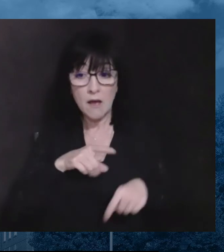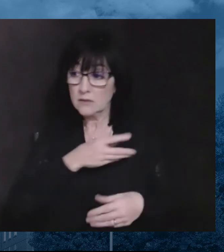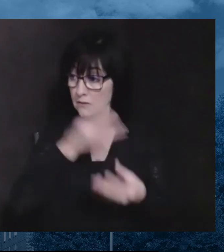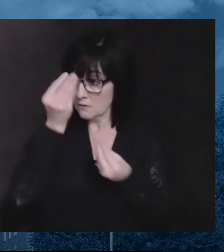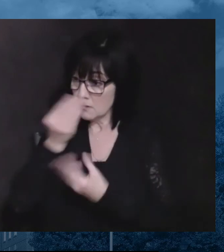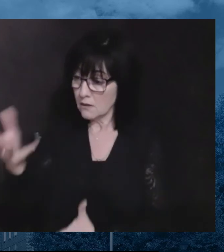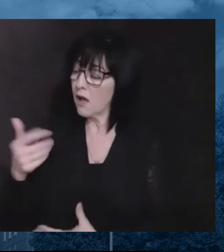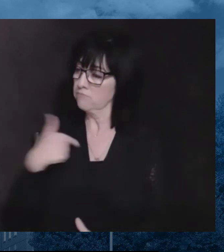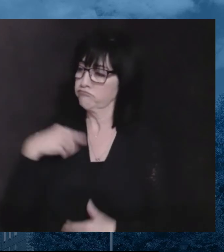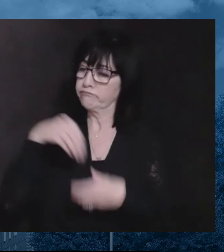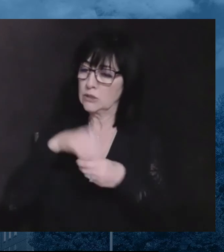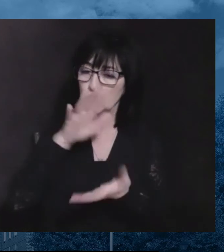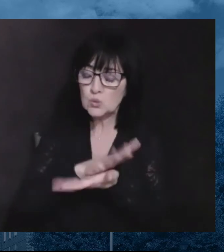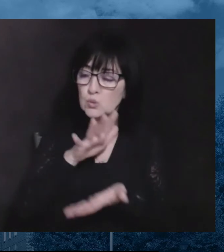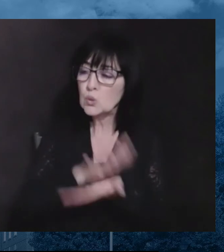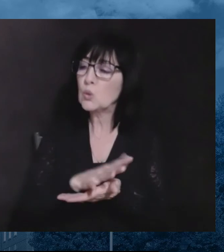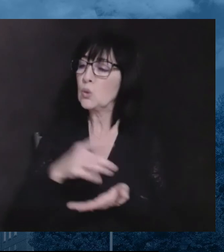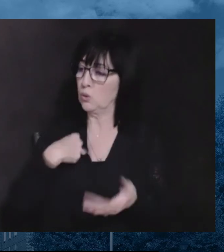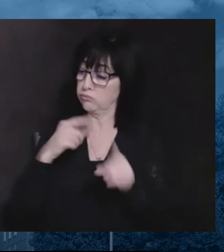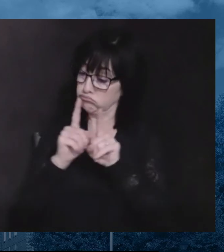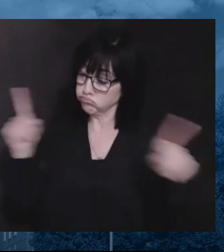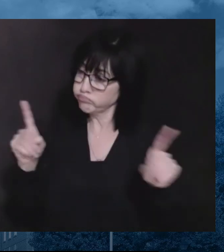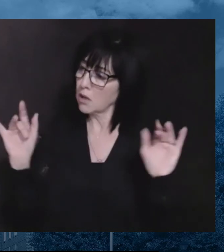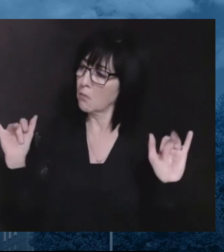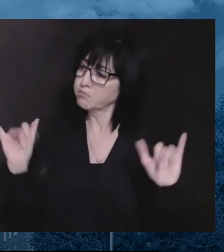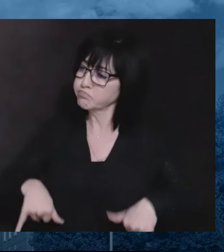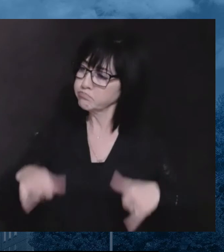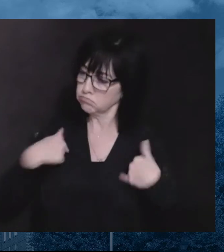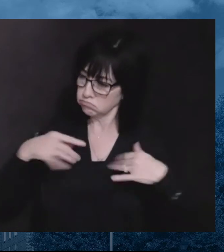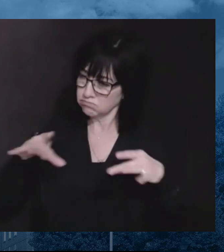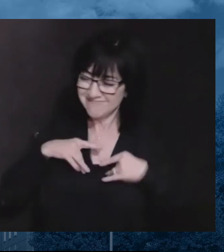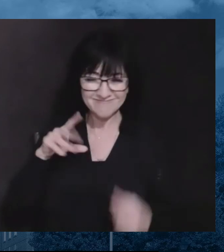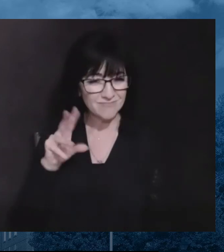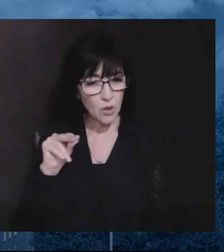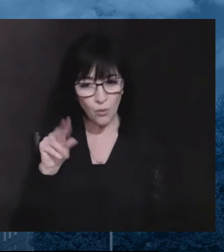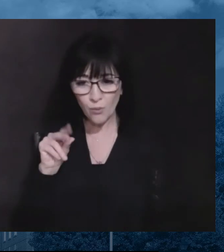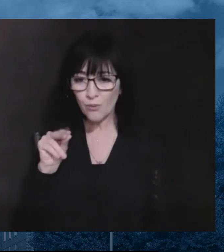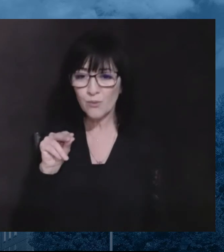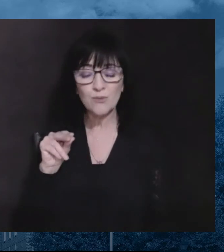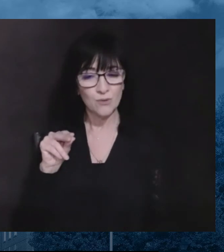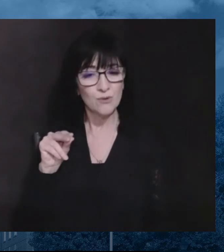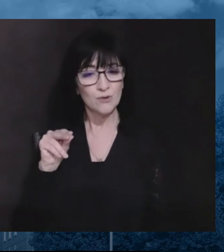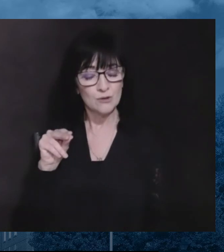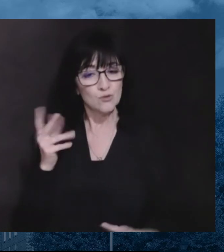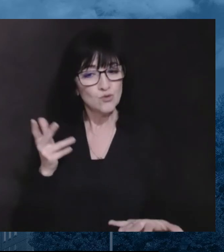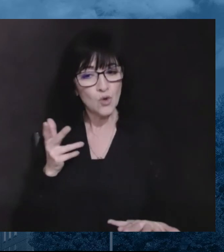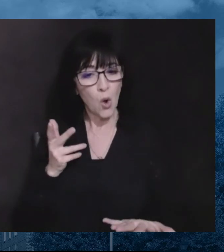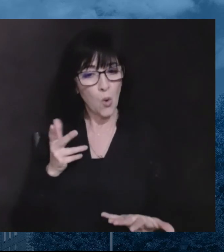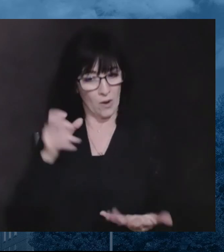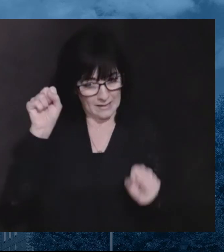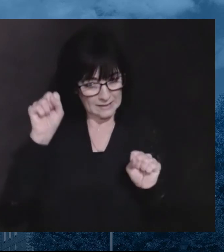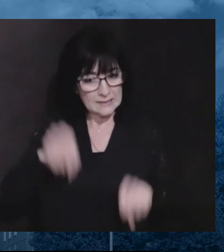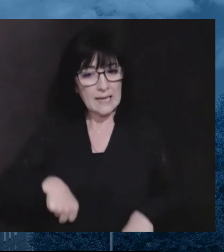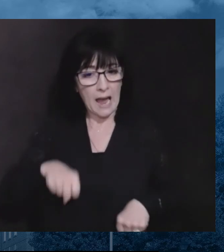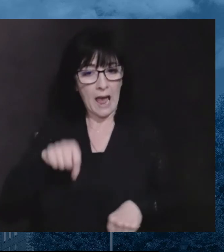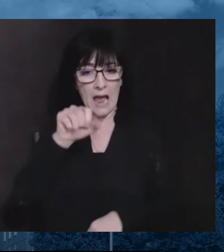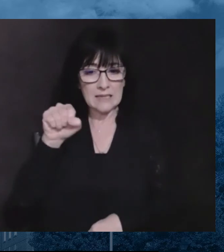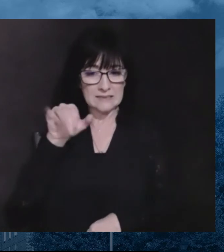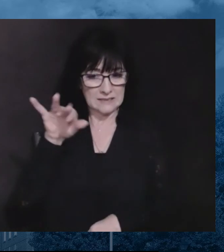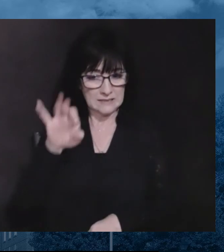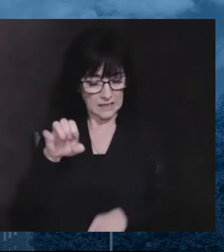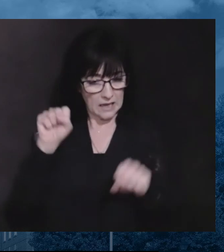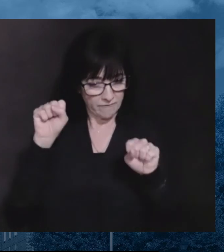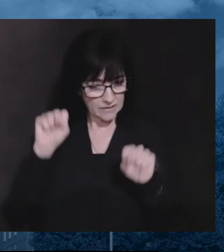work for, that schools are safer, that these other places can be safer if you do the following